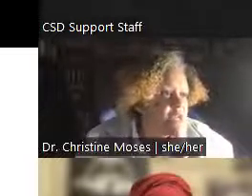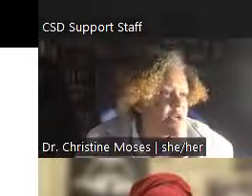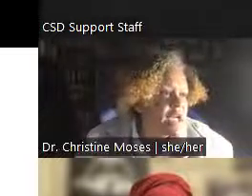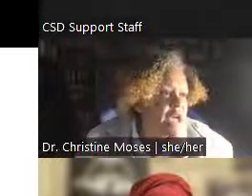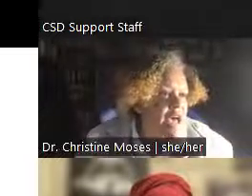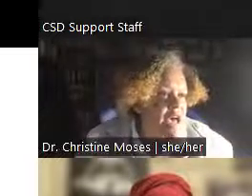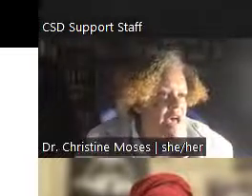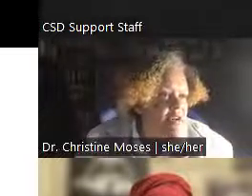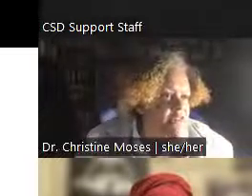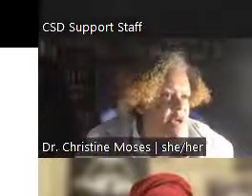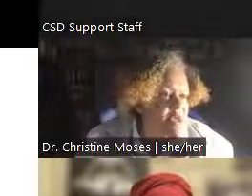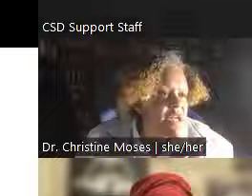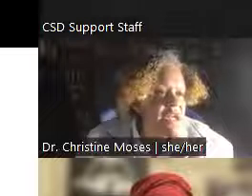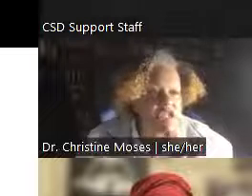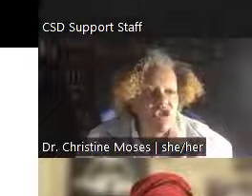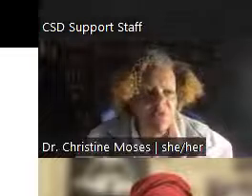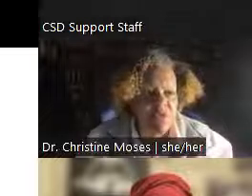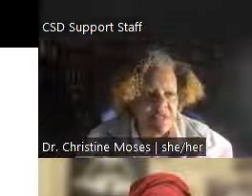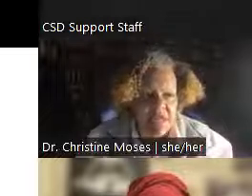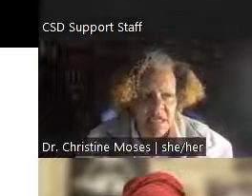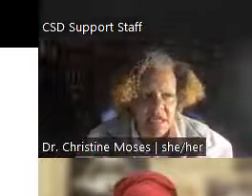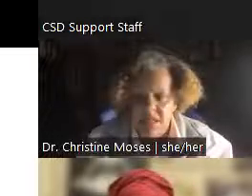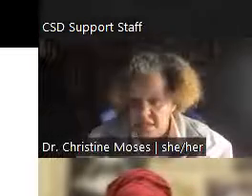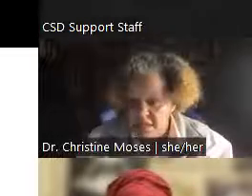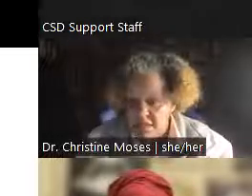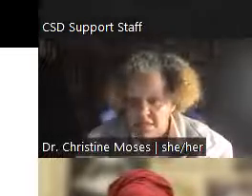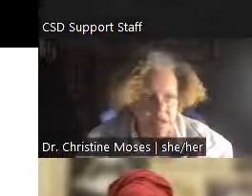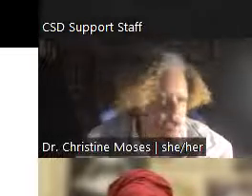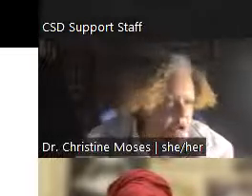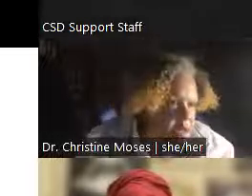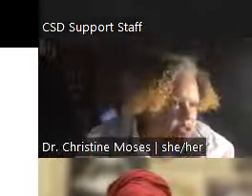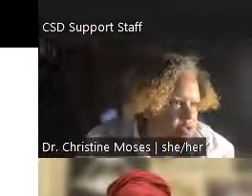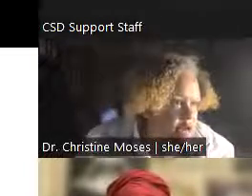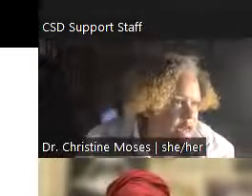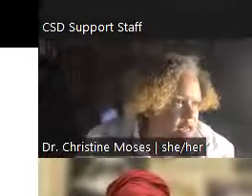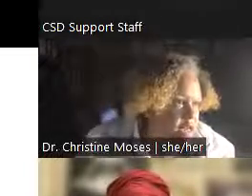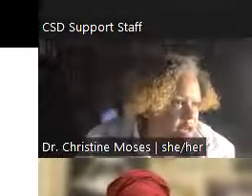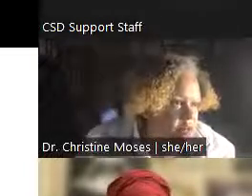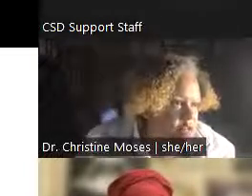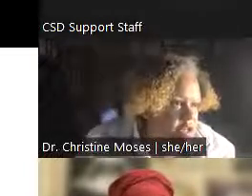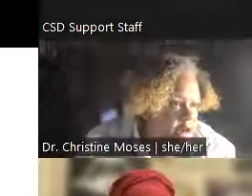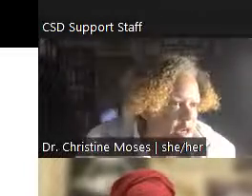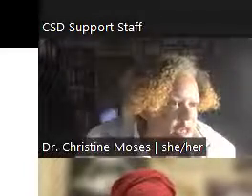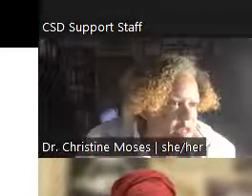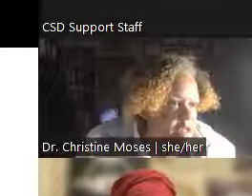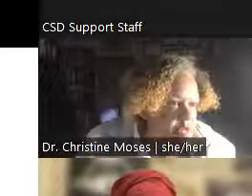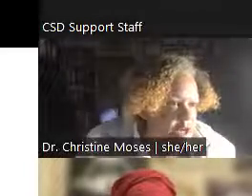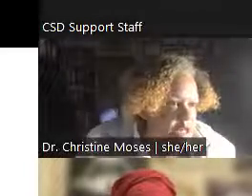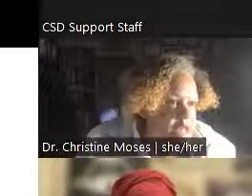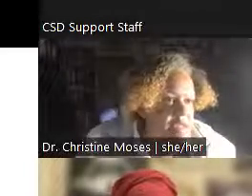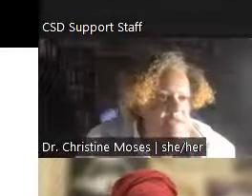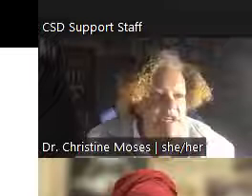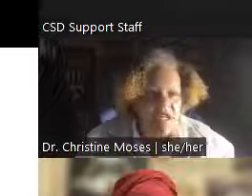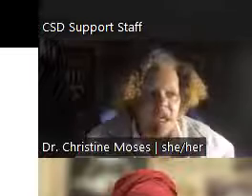60, we have 92%. Oh, I am so sorry. I'm so sorry, I'm gonna get this